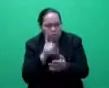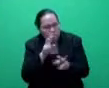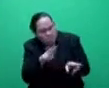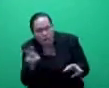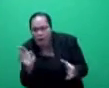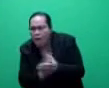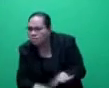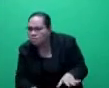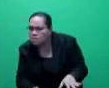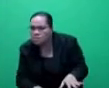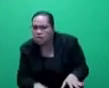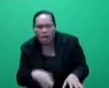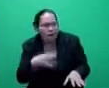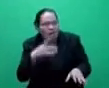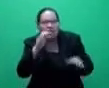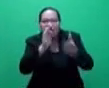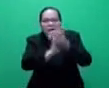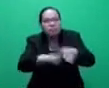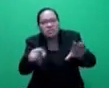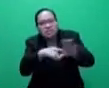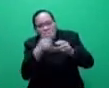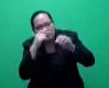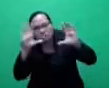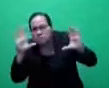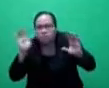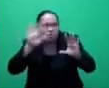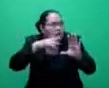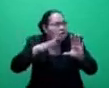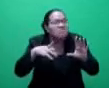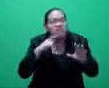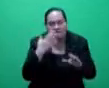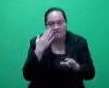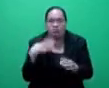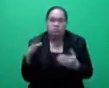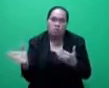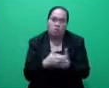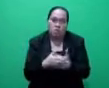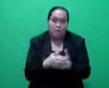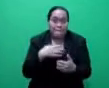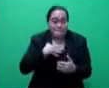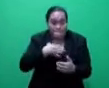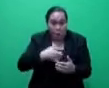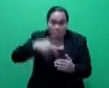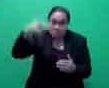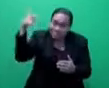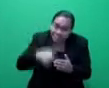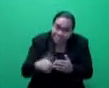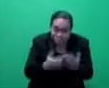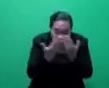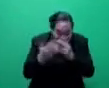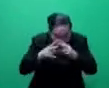empty, fit-outs were taken off, and we found that these shops were closed. A more detailed study is